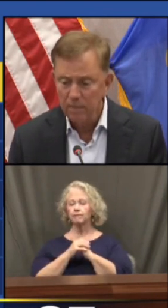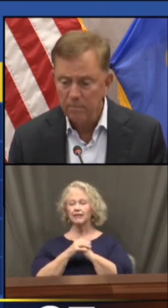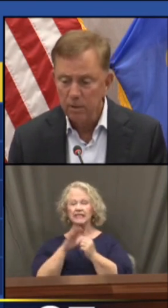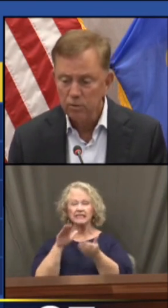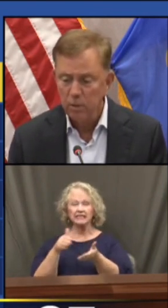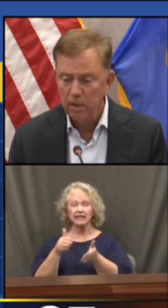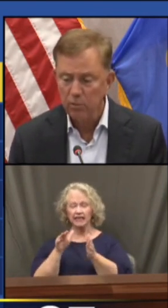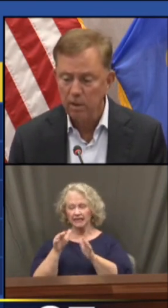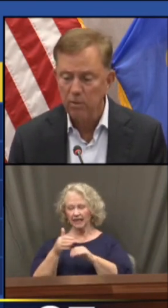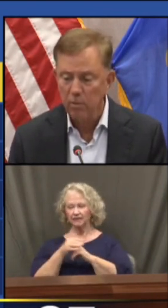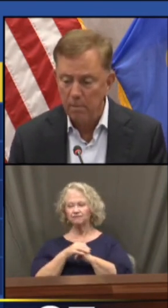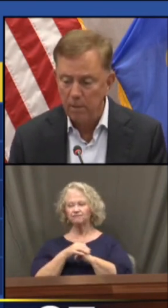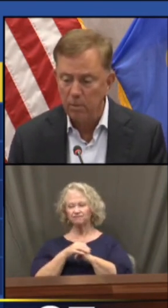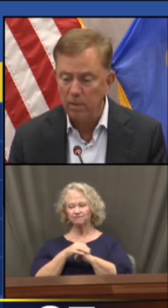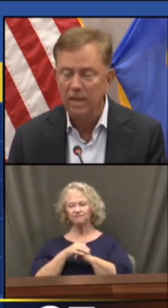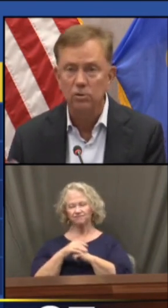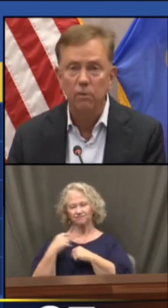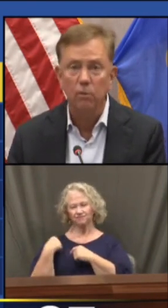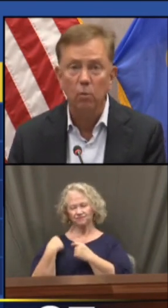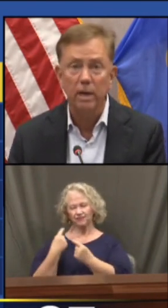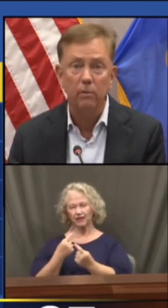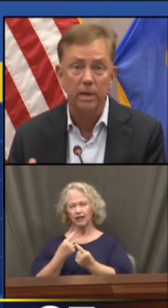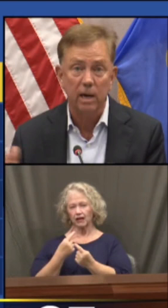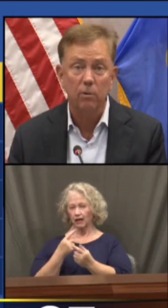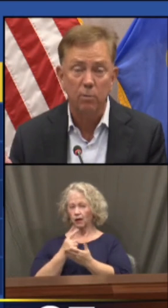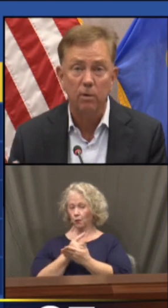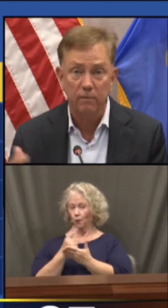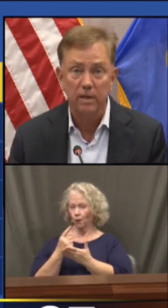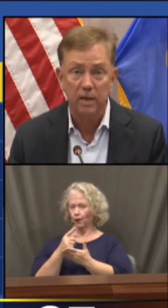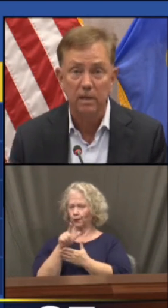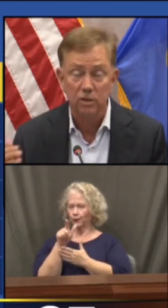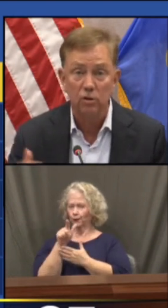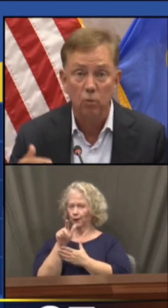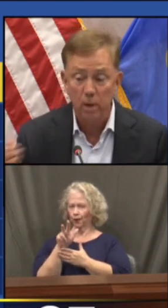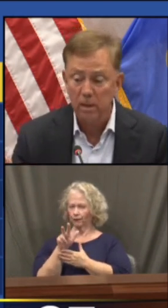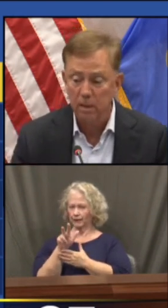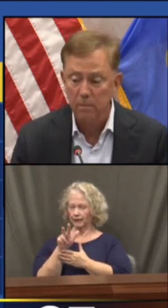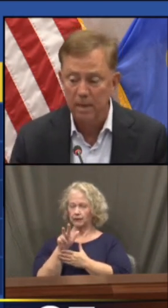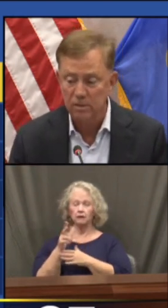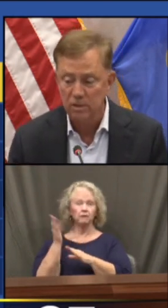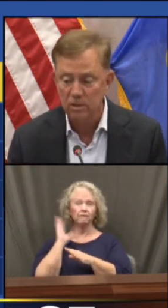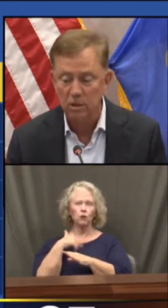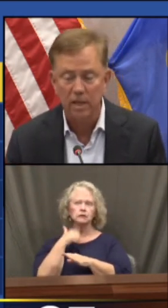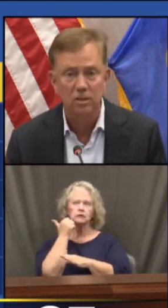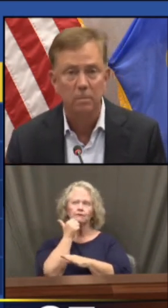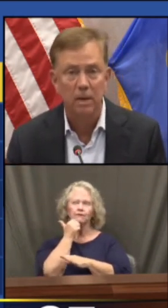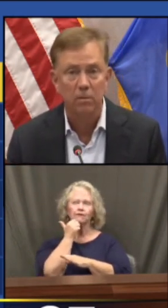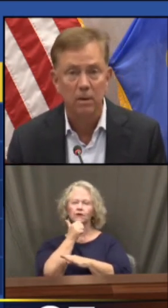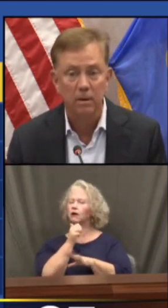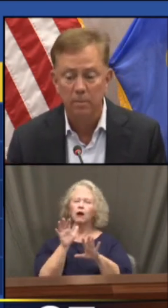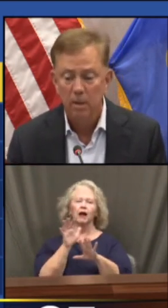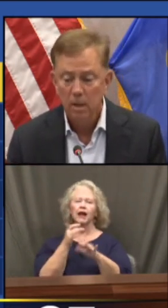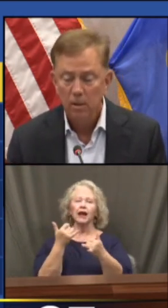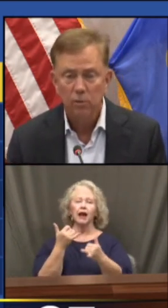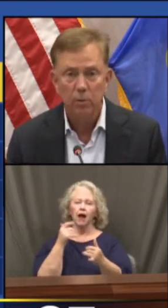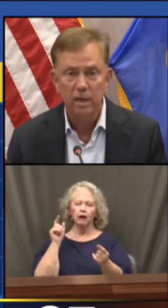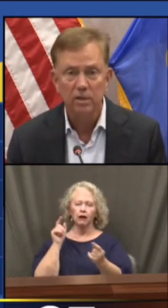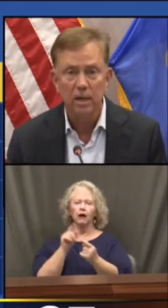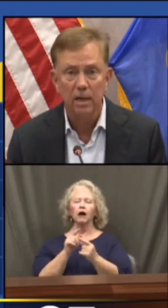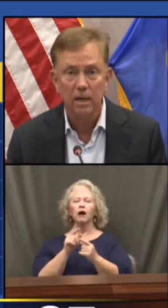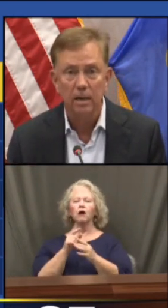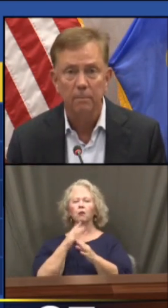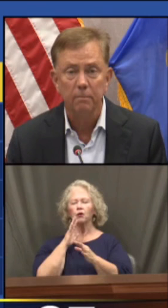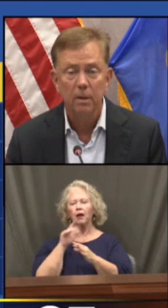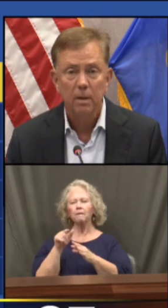Fatalities, 23. Remember, that's over a week. We now report fatalities on a weekly basis, so that's about 3